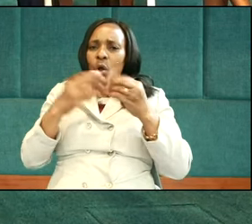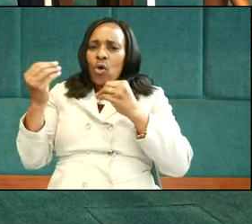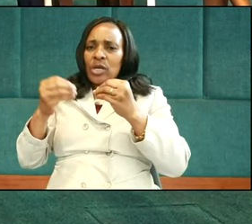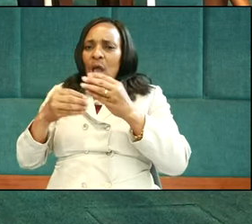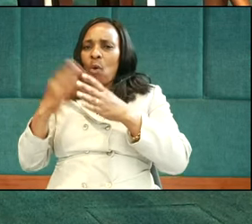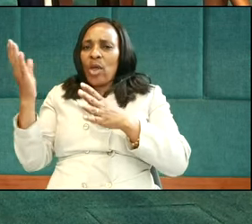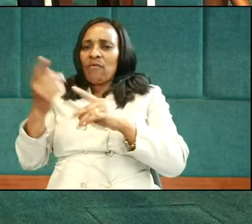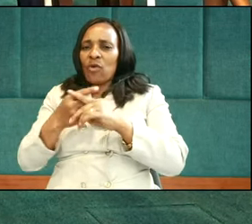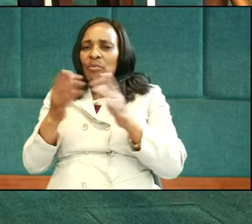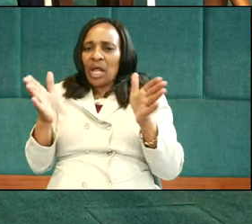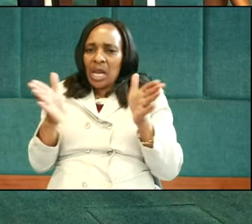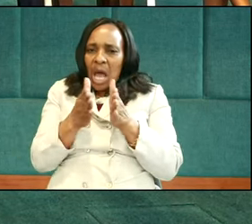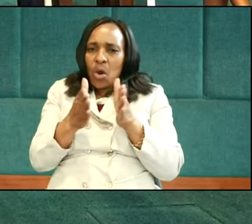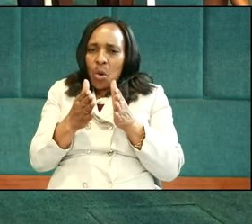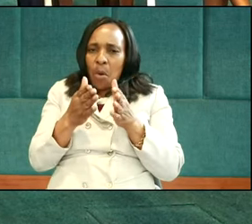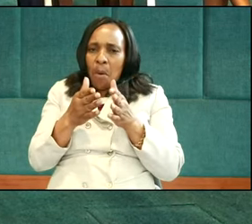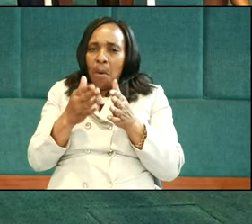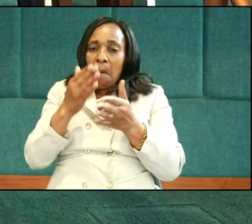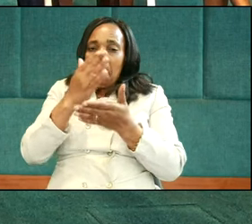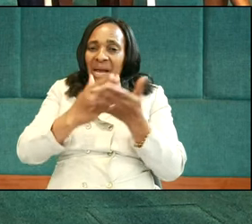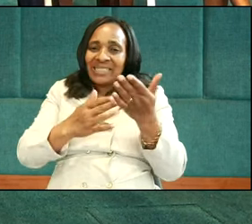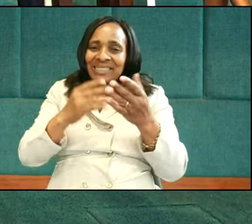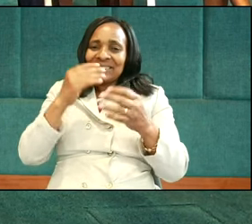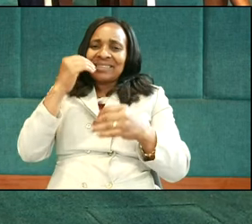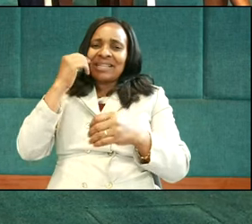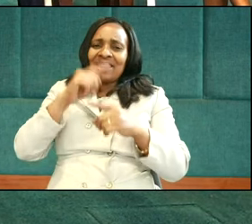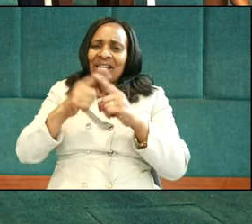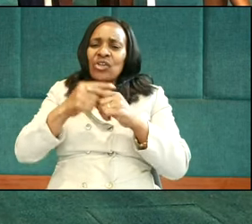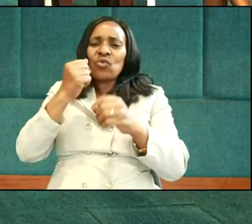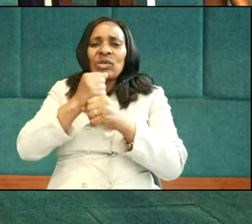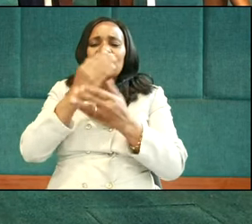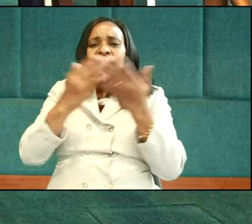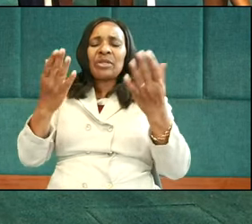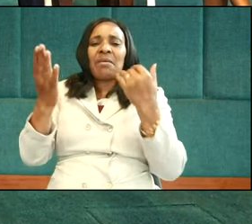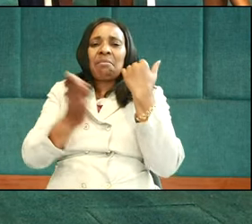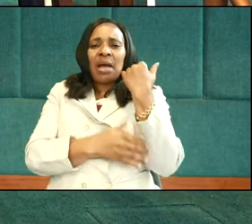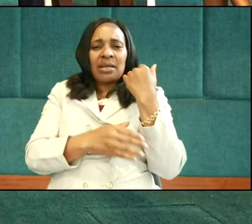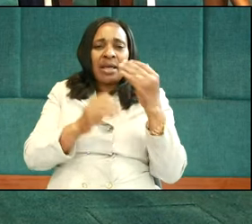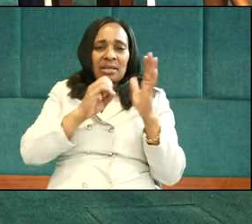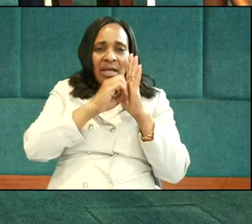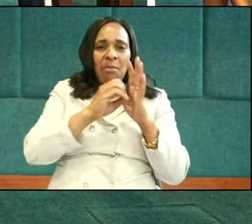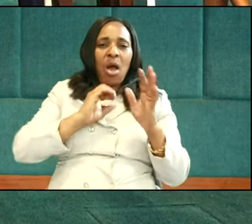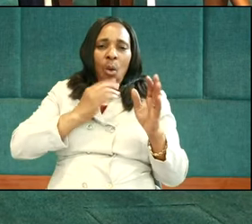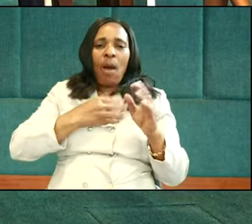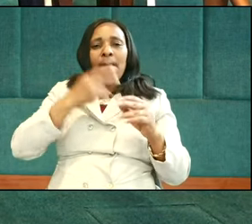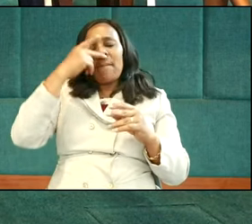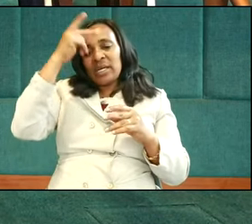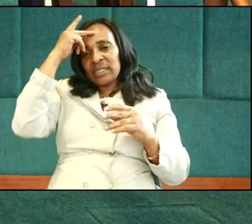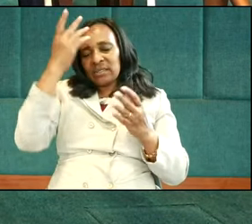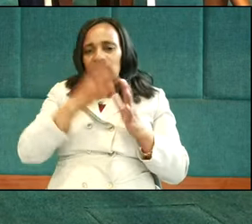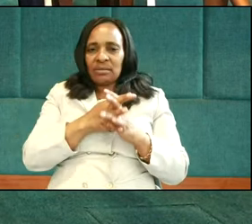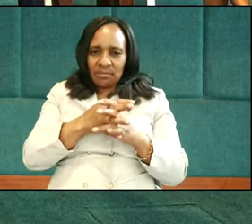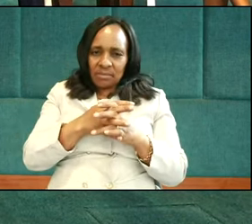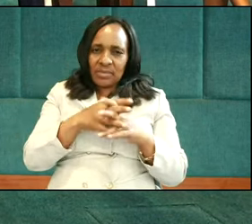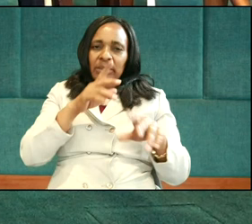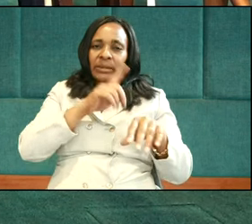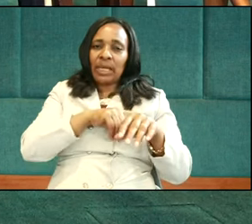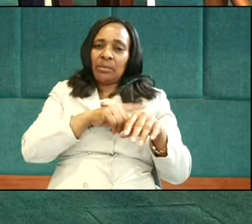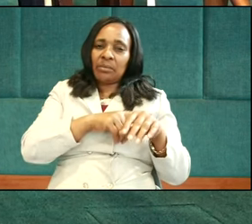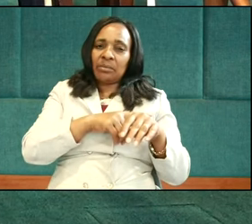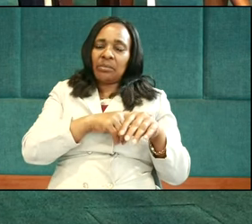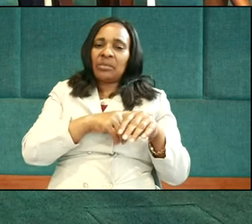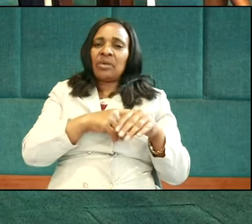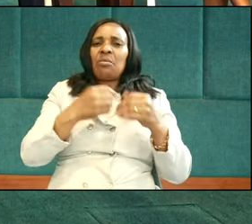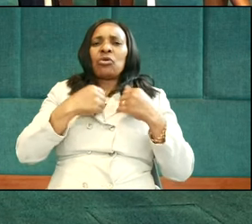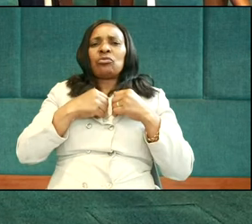narrow path and we end up doing something bad. When, let's say, for example, our parents see us, maybe it's not hurting